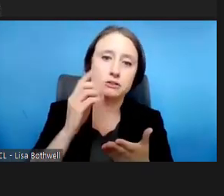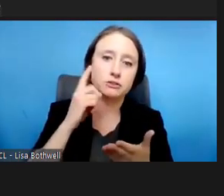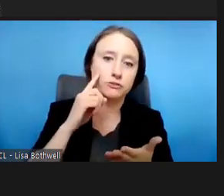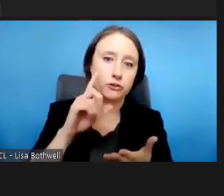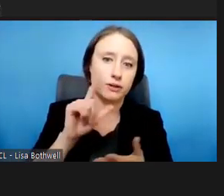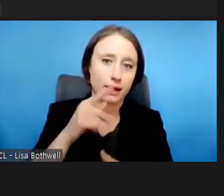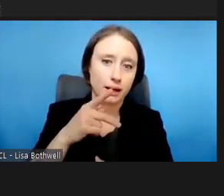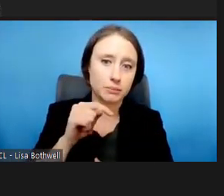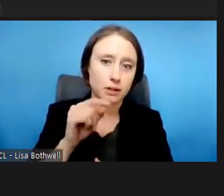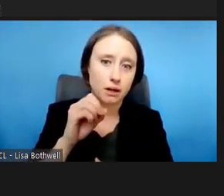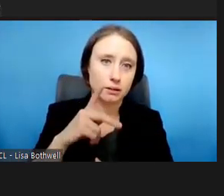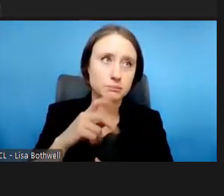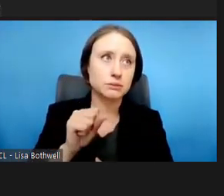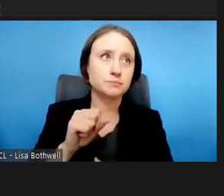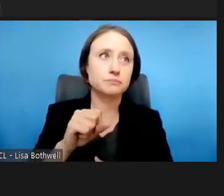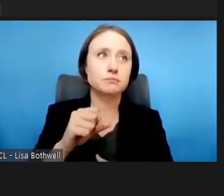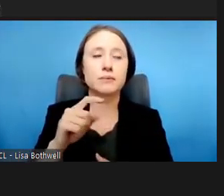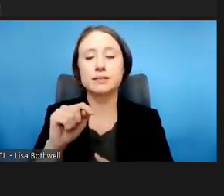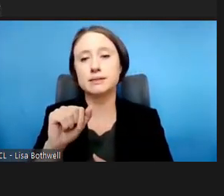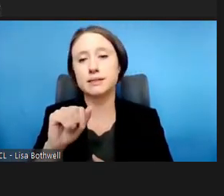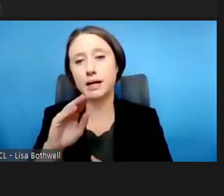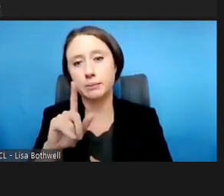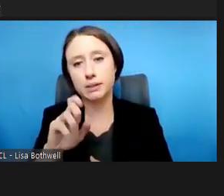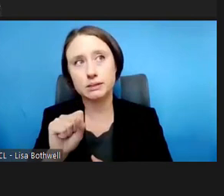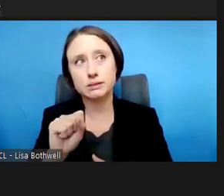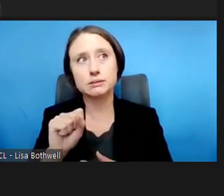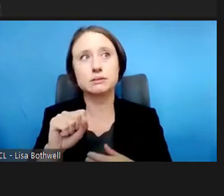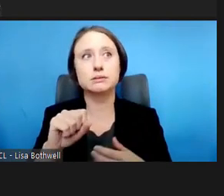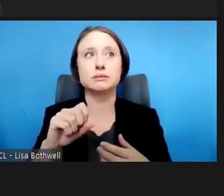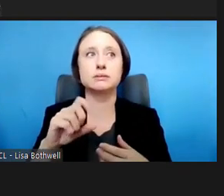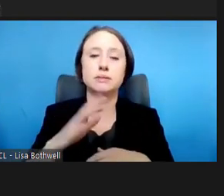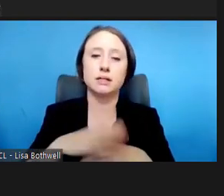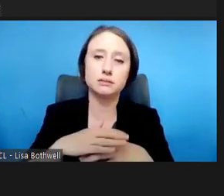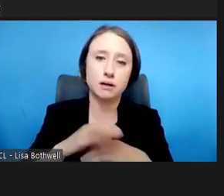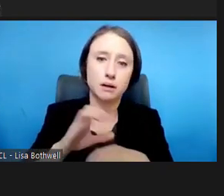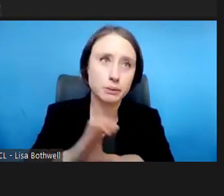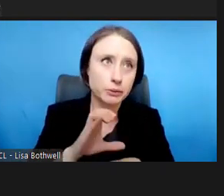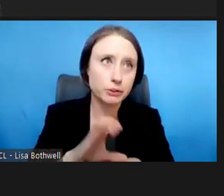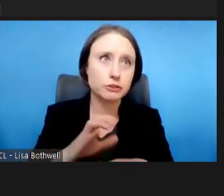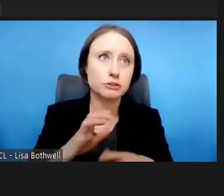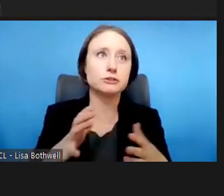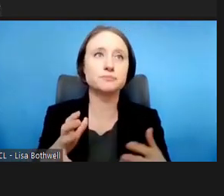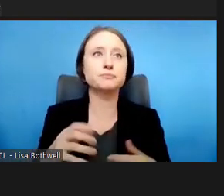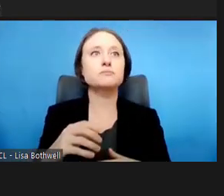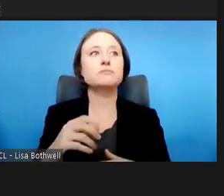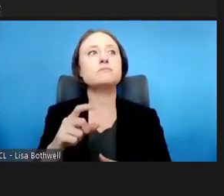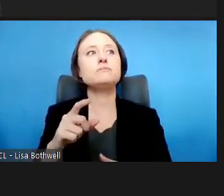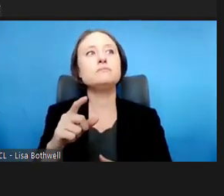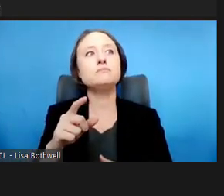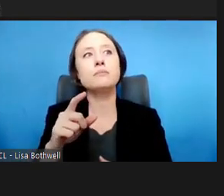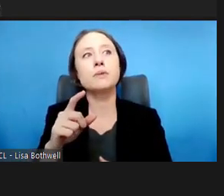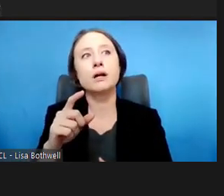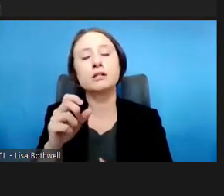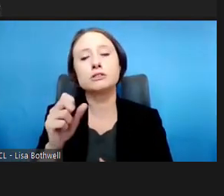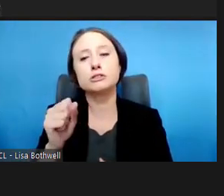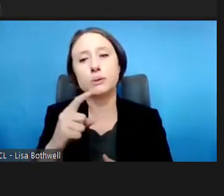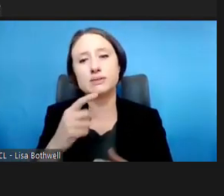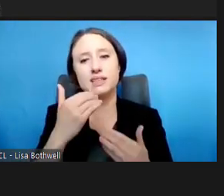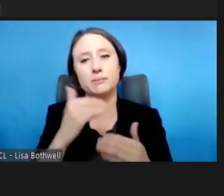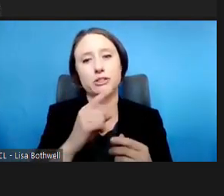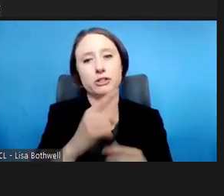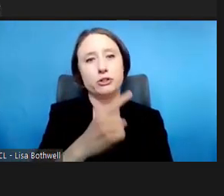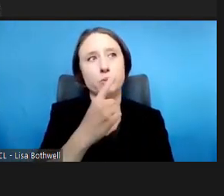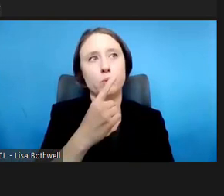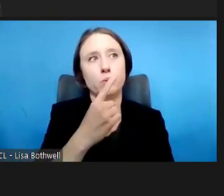services and equipment and discounts for laptop, tablets, and desktop computers